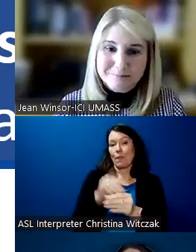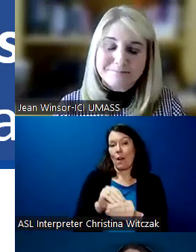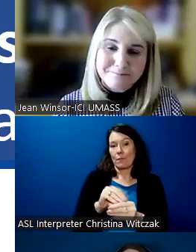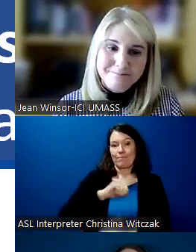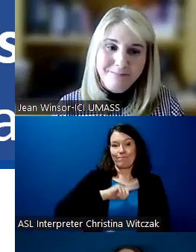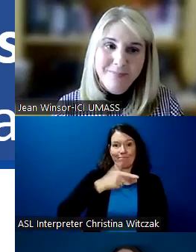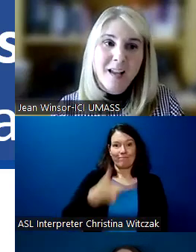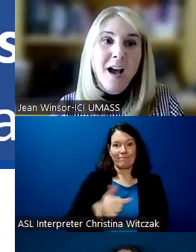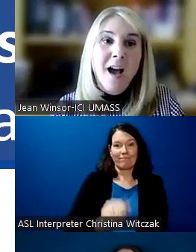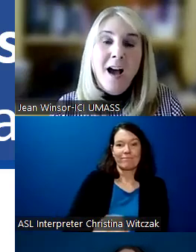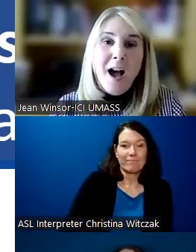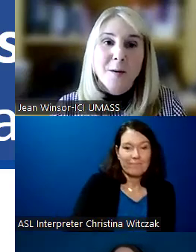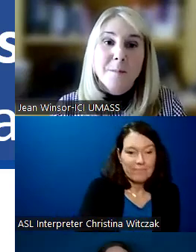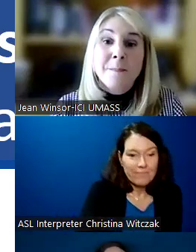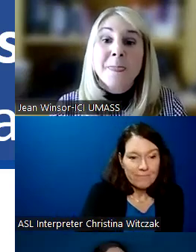So